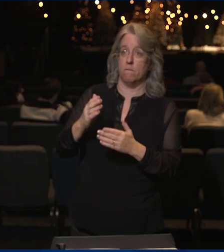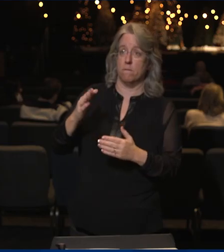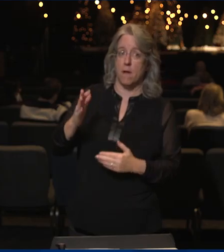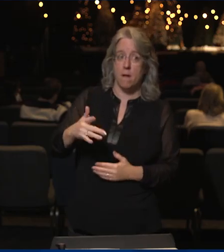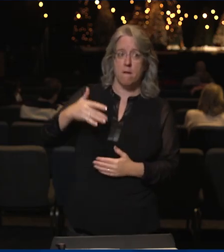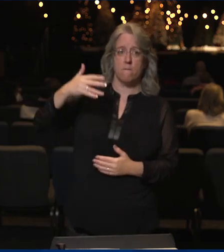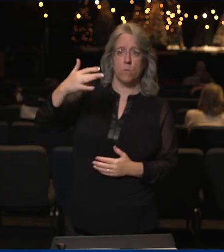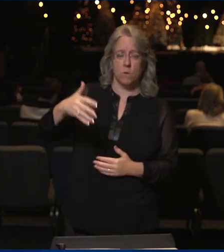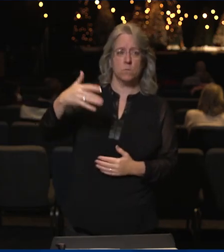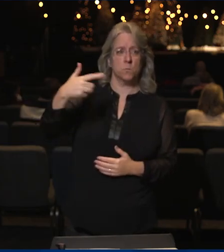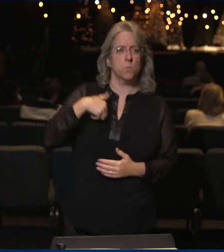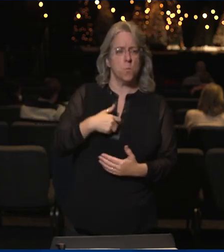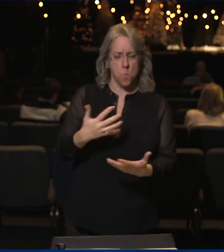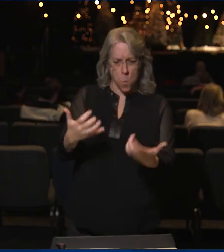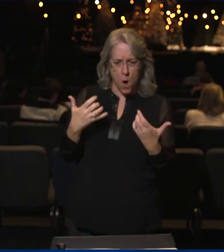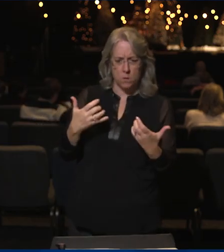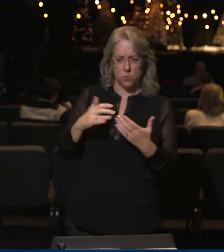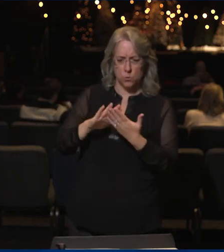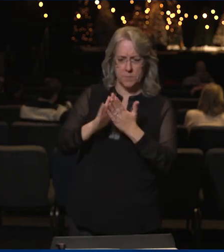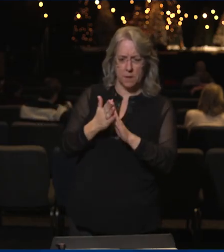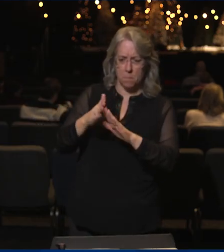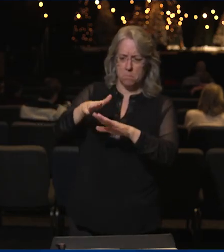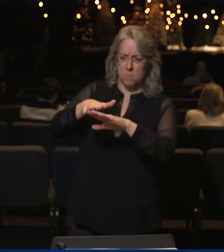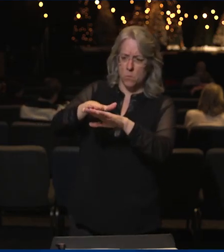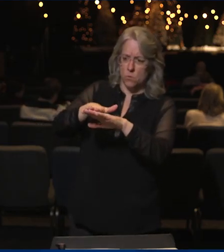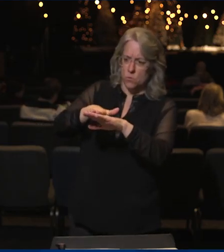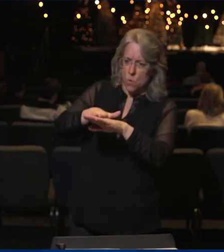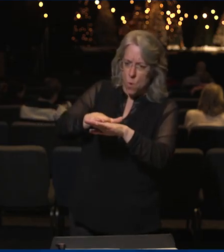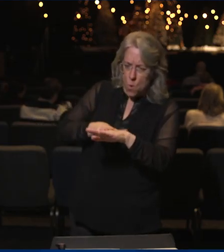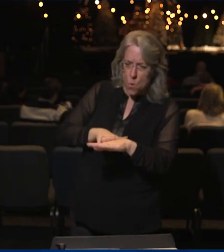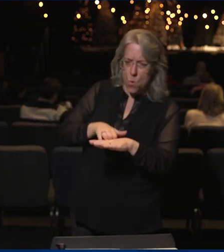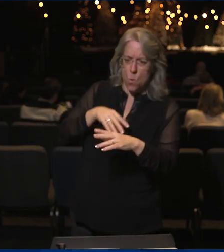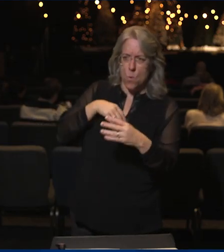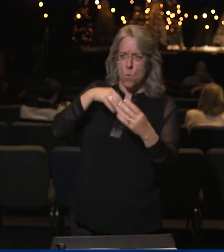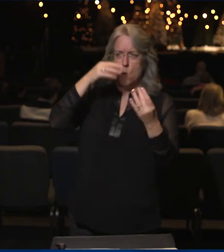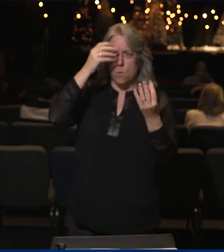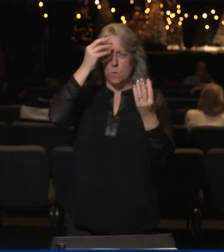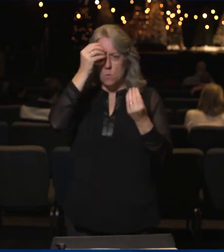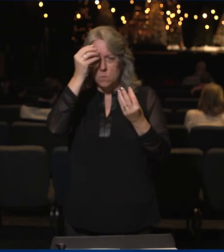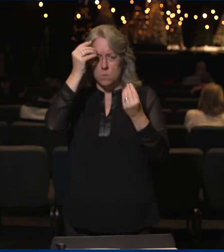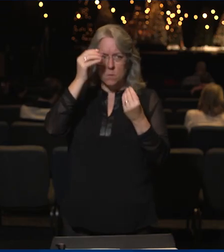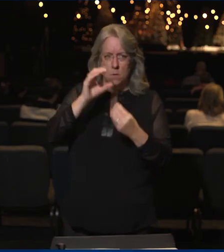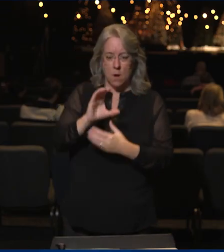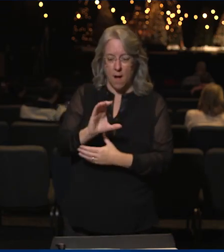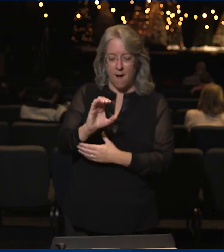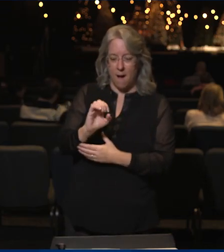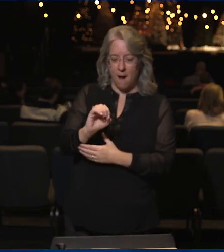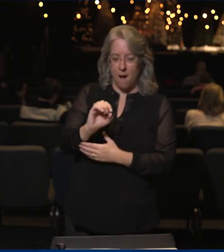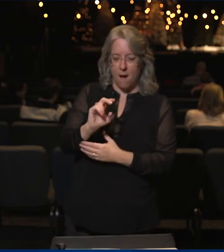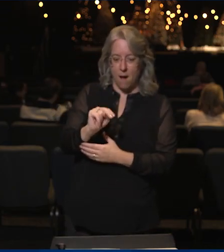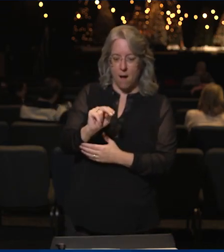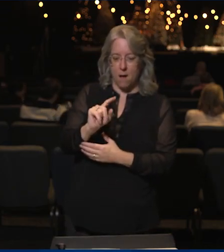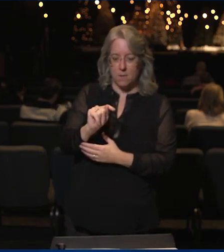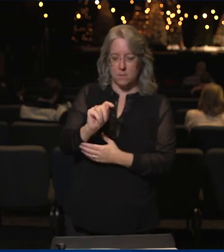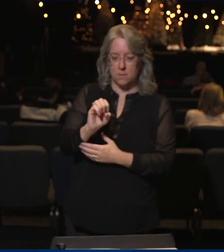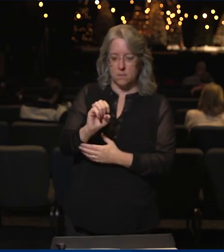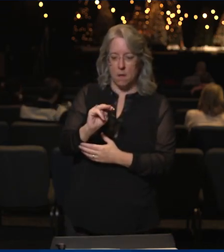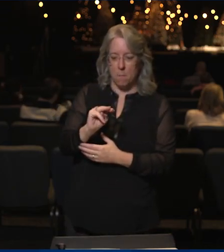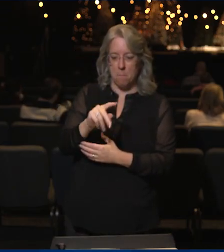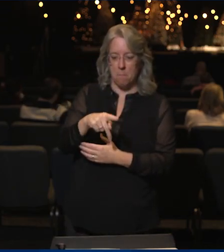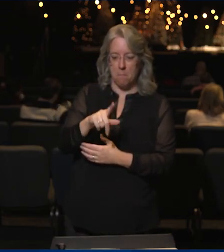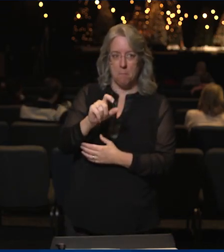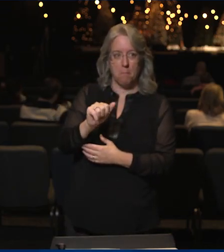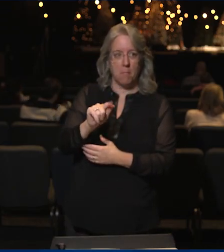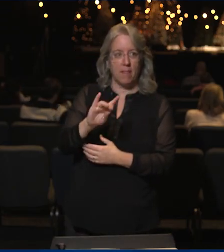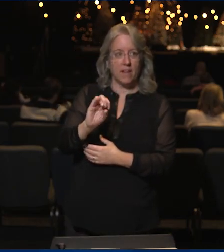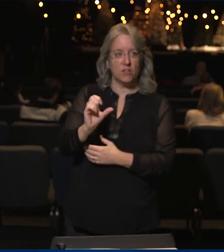slow down and do this work of contemplation is because it's in the practice of